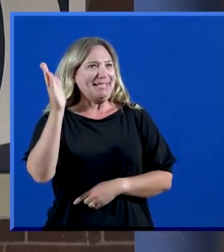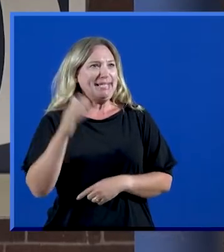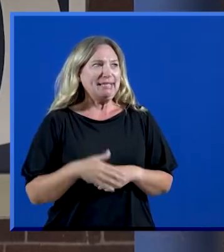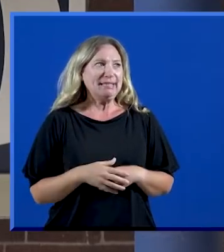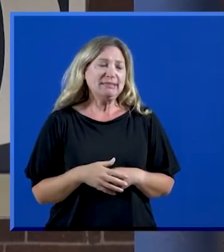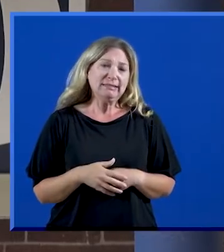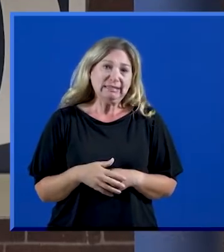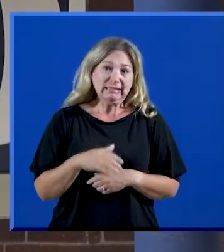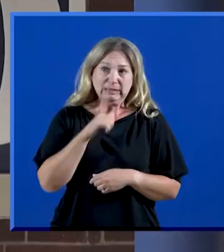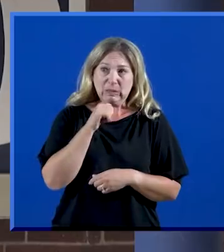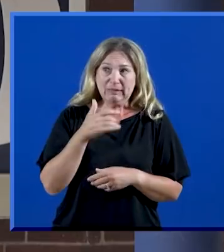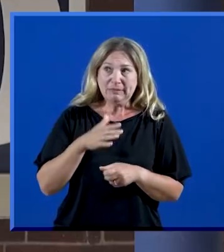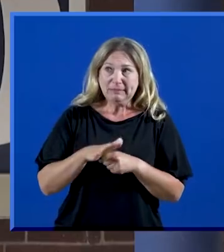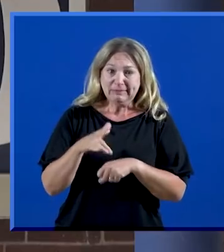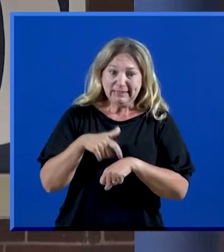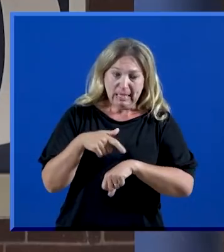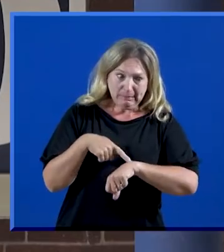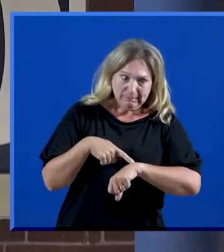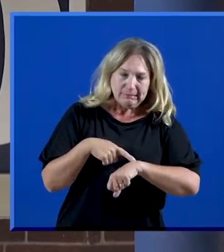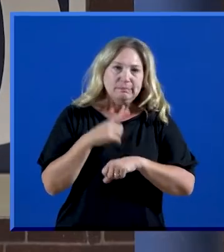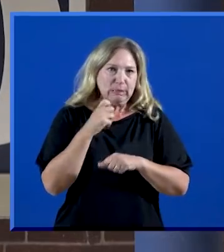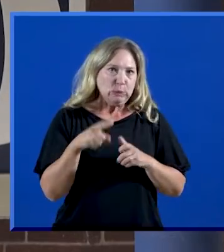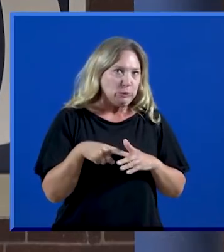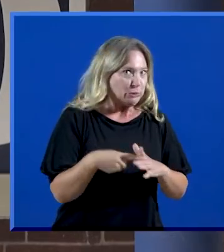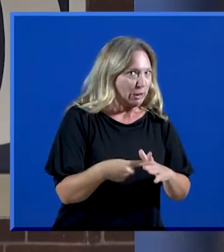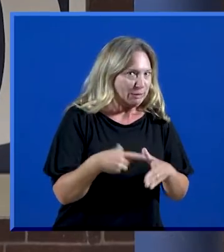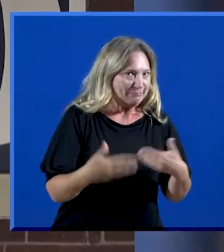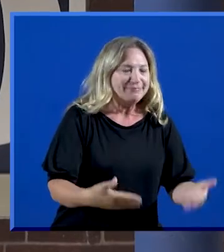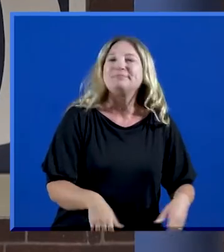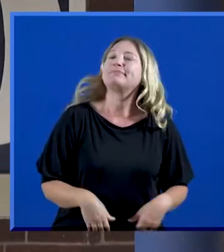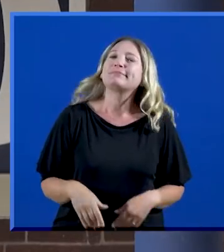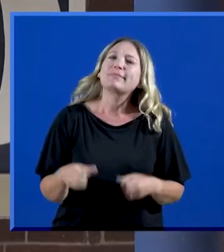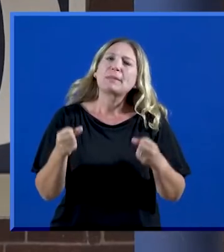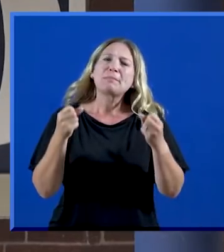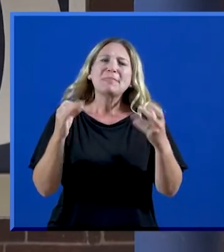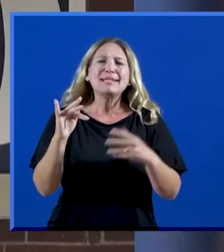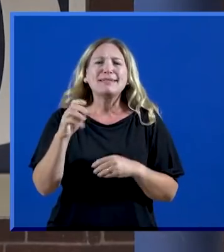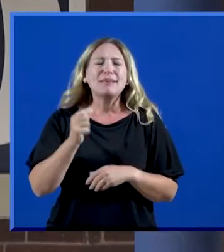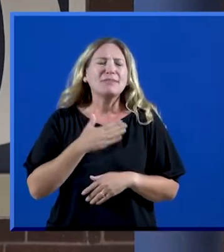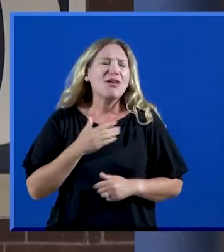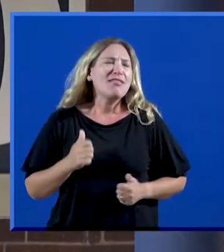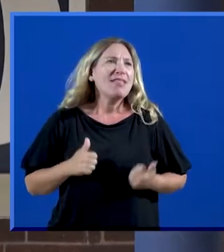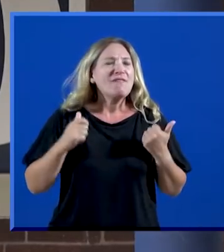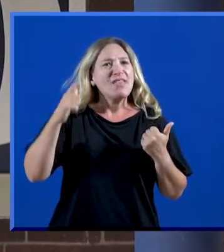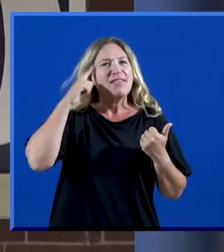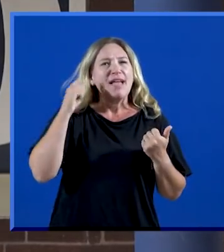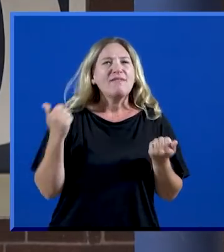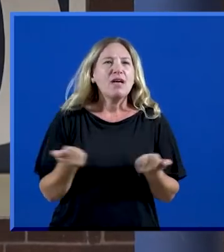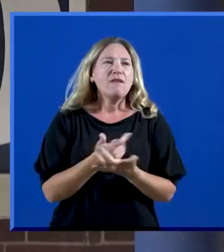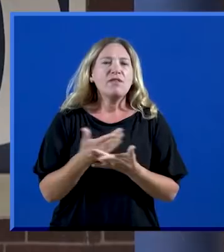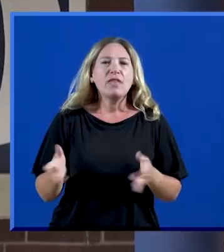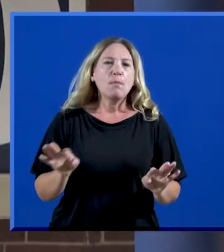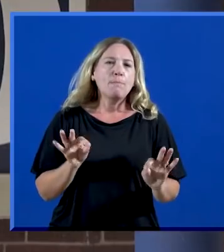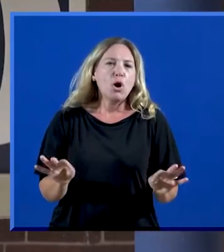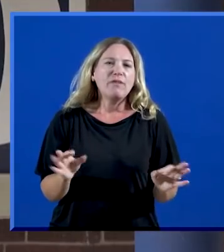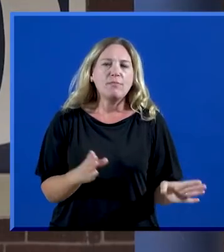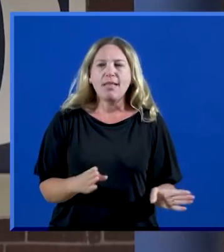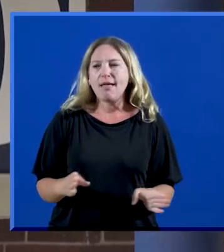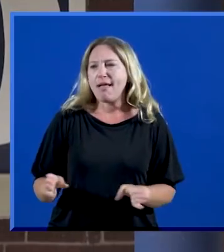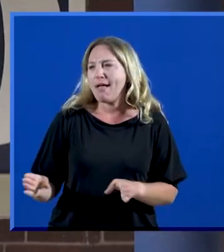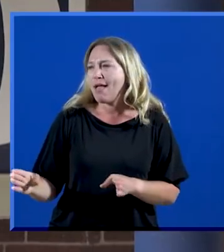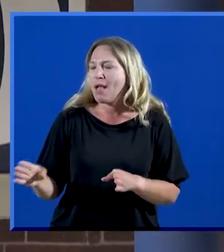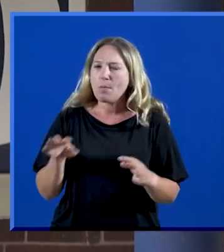at your graduation. I don't really have a lot of time, so let's get started. So many times in our lives, we think we have everything laid